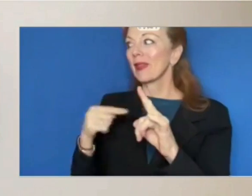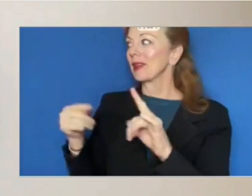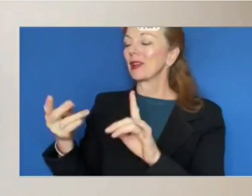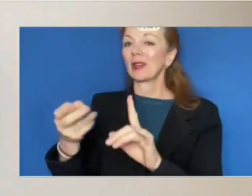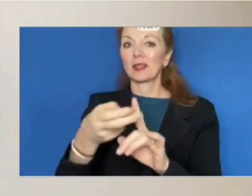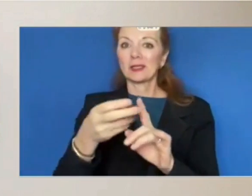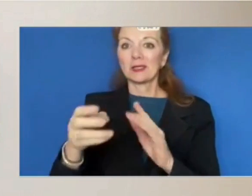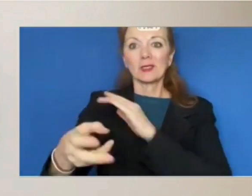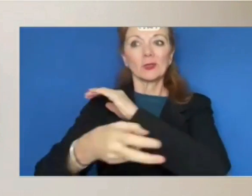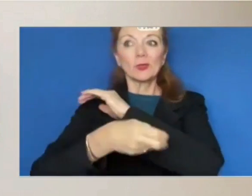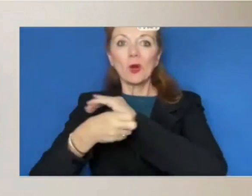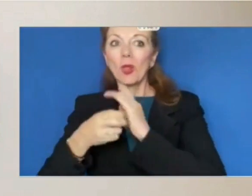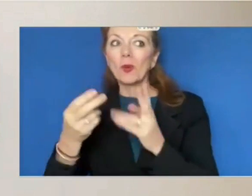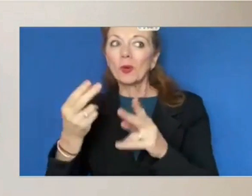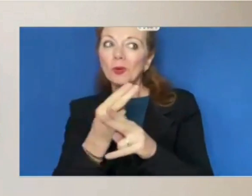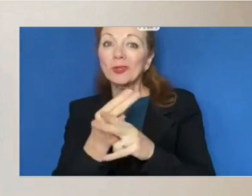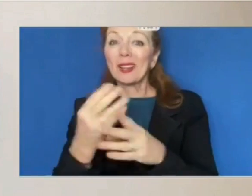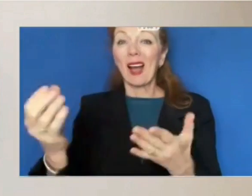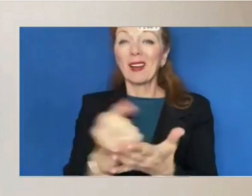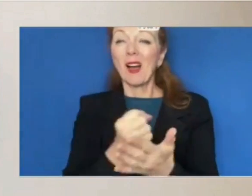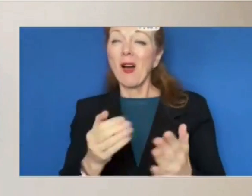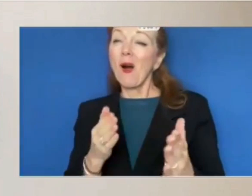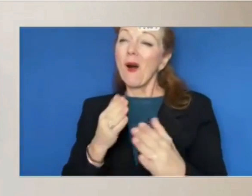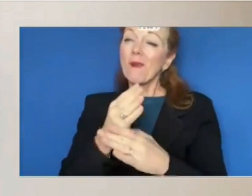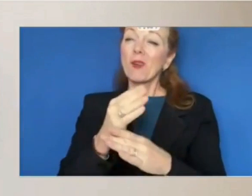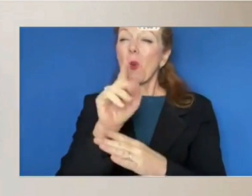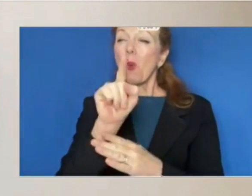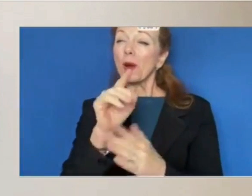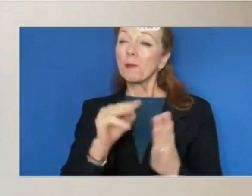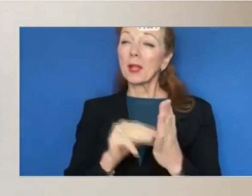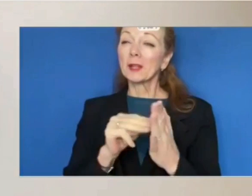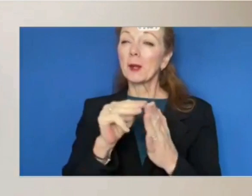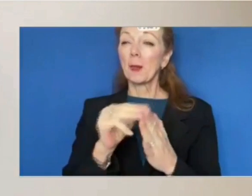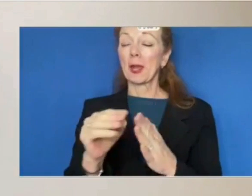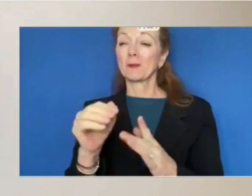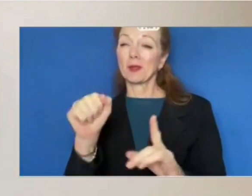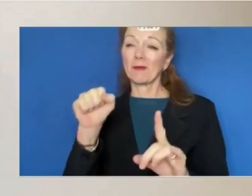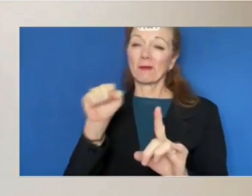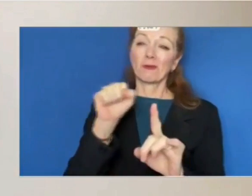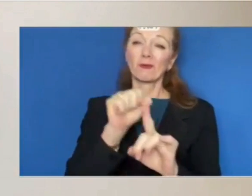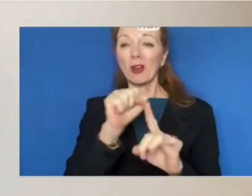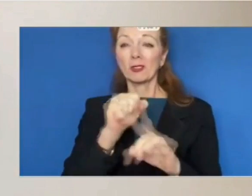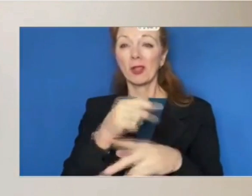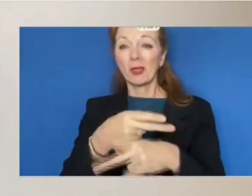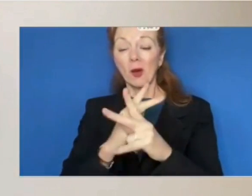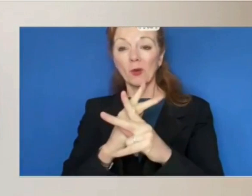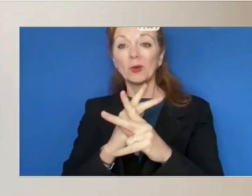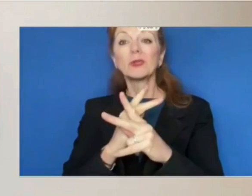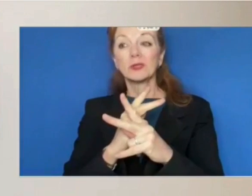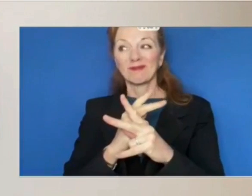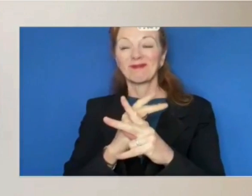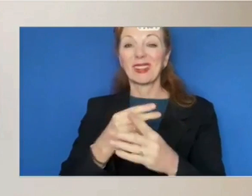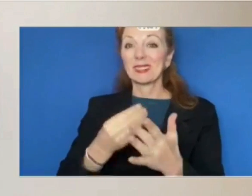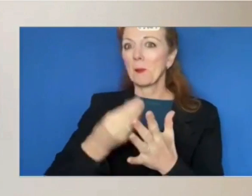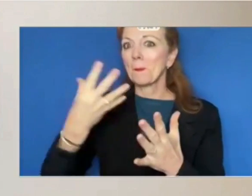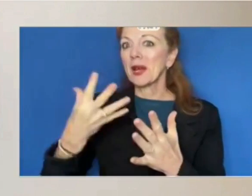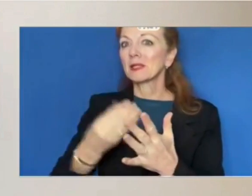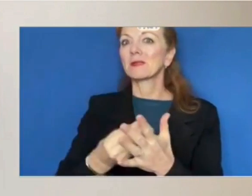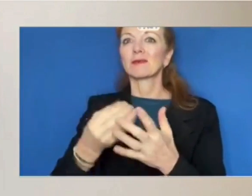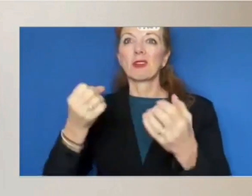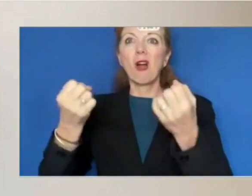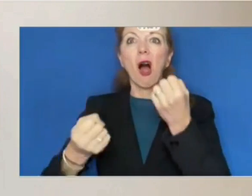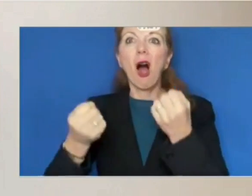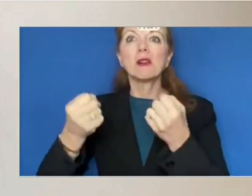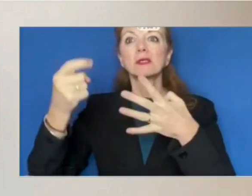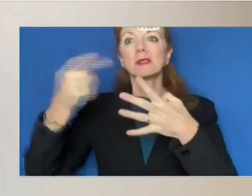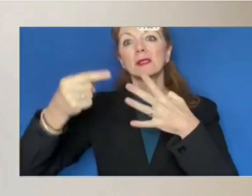$1 million in fraudulent bank loans and high-end vehicles and other goods associated with that. The importance of that